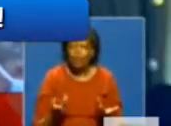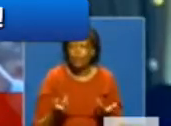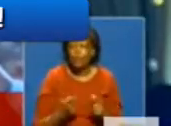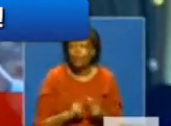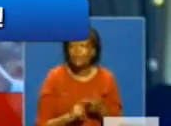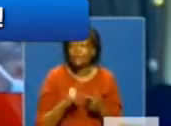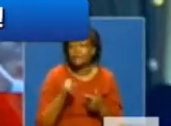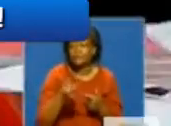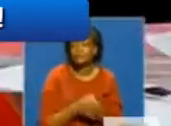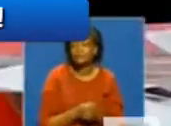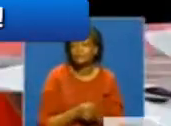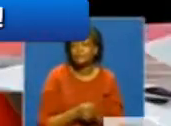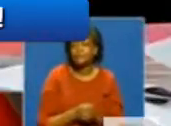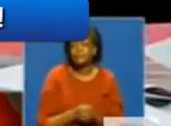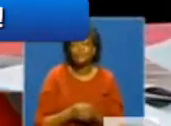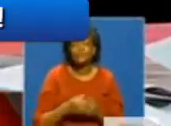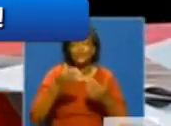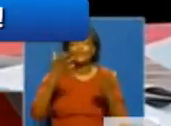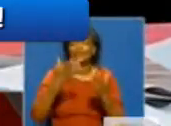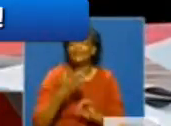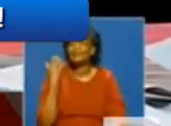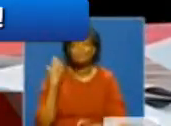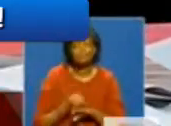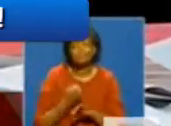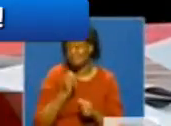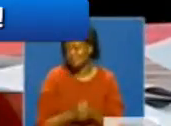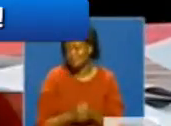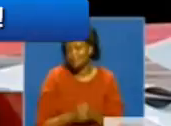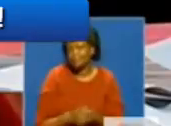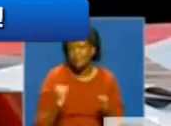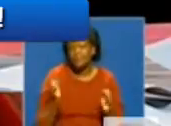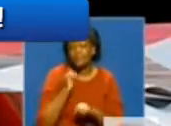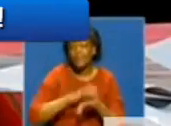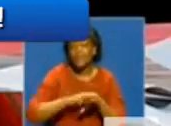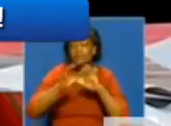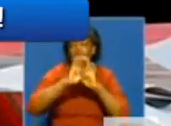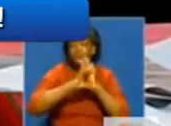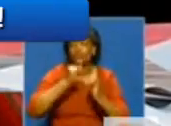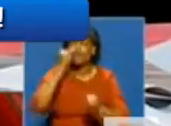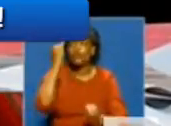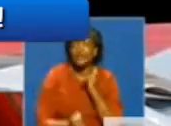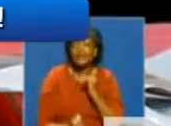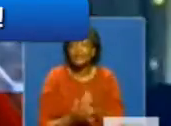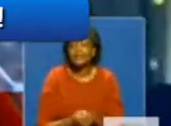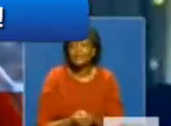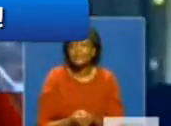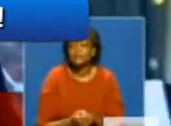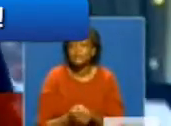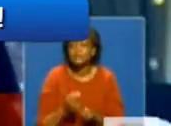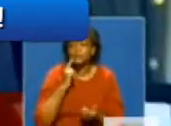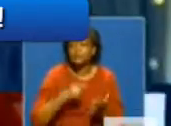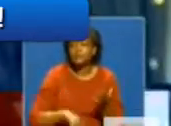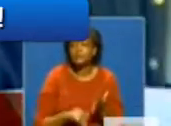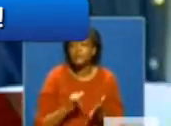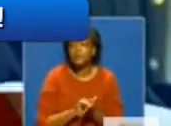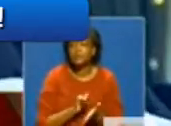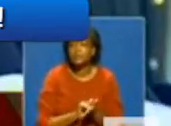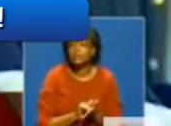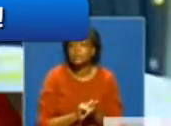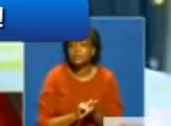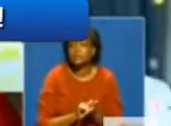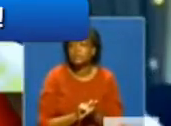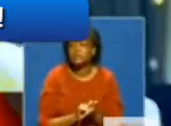in unimaginable difficulties and you would not have a constitution. My lord, lastly, is to say